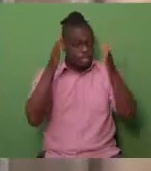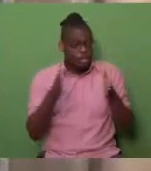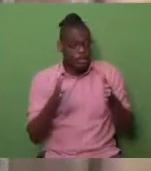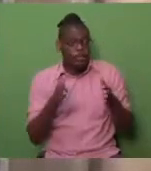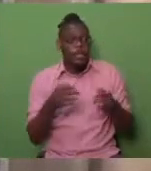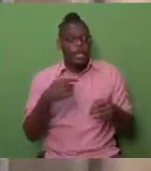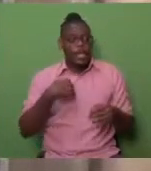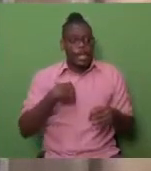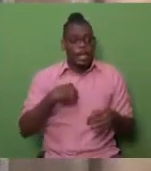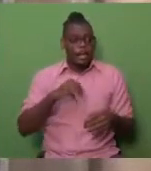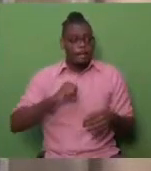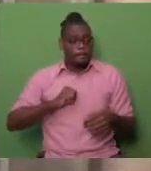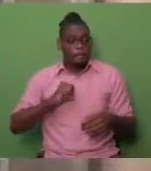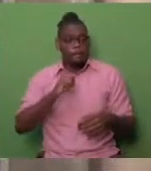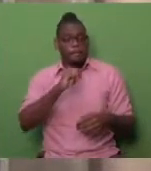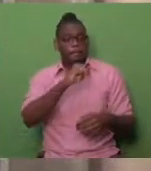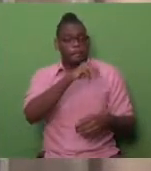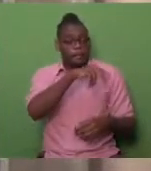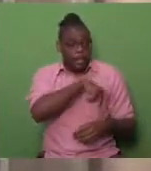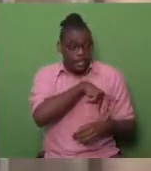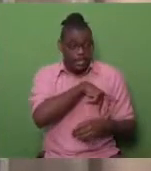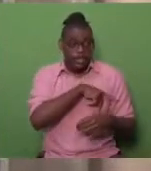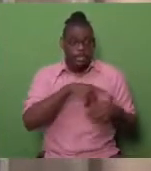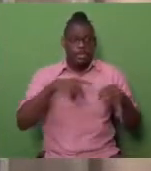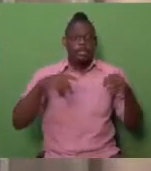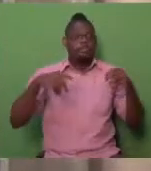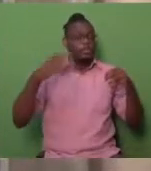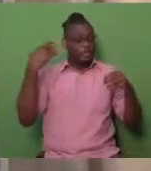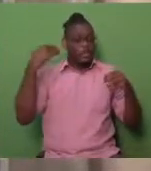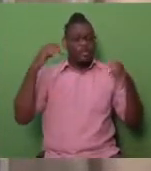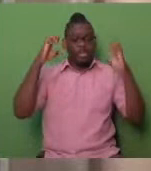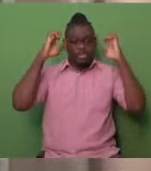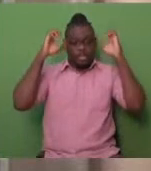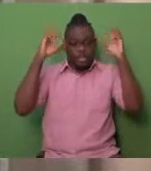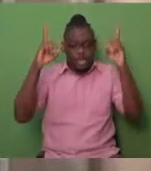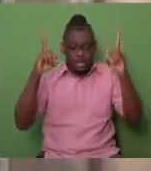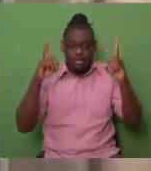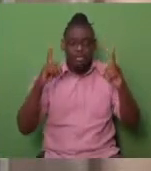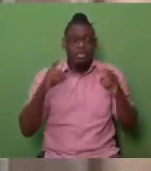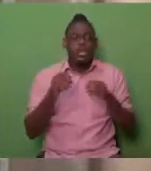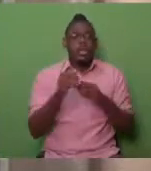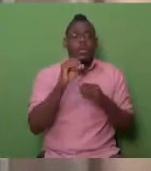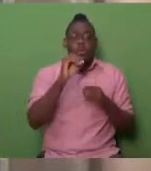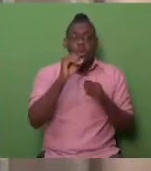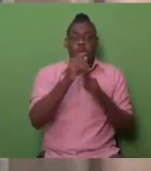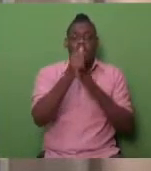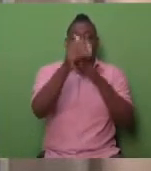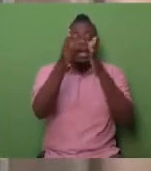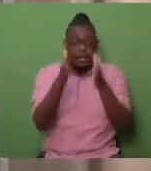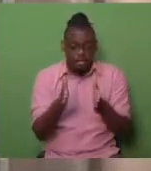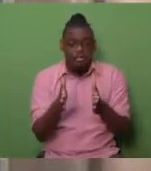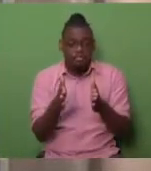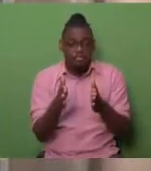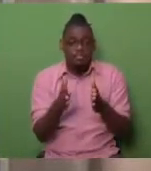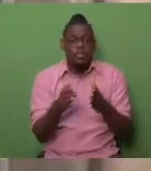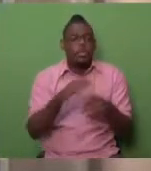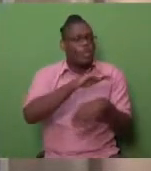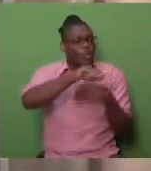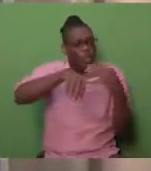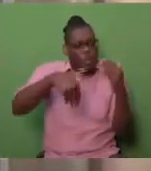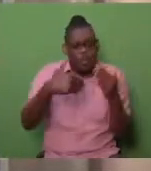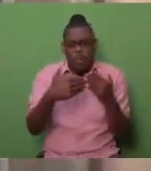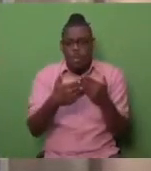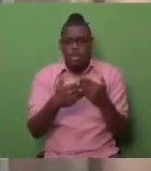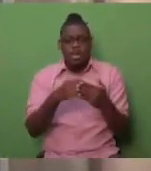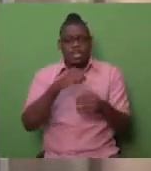I did so also, and I'm doing today, as opposition leader. And during all those years, I've always been cognizant that I